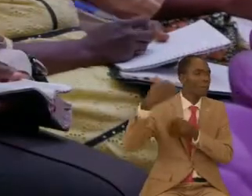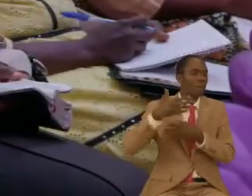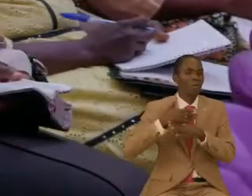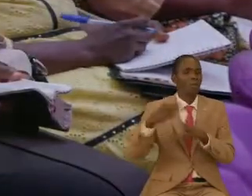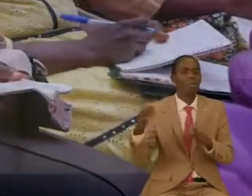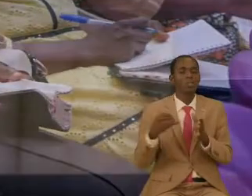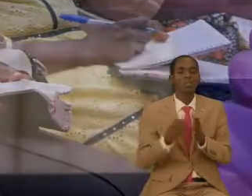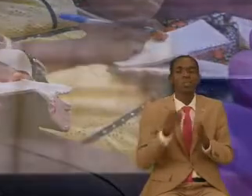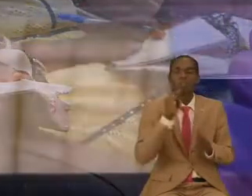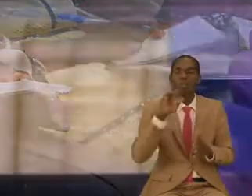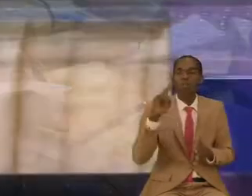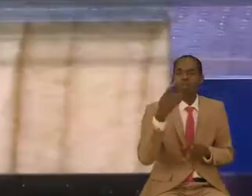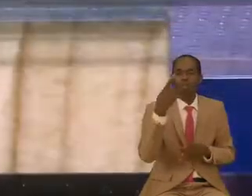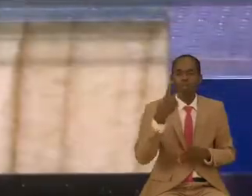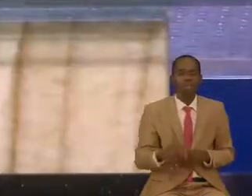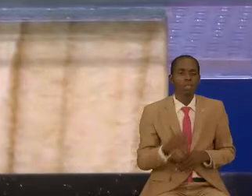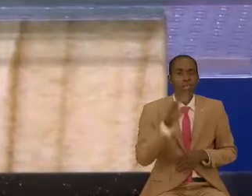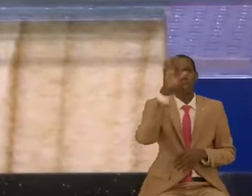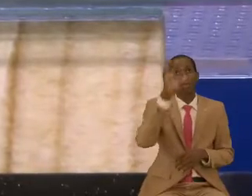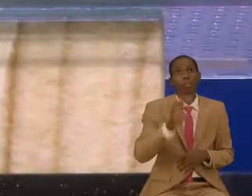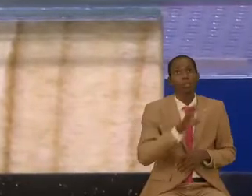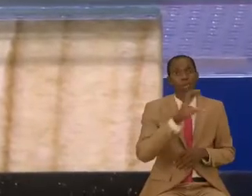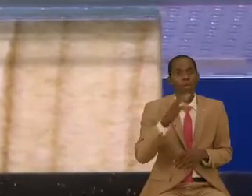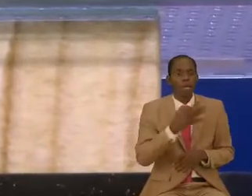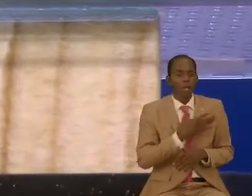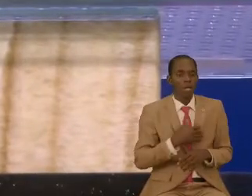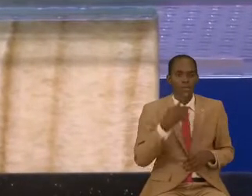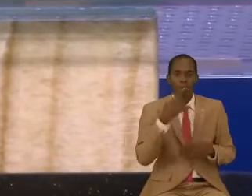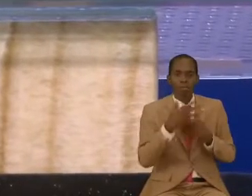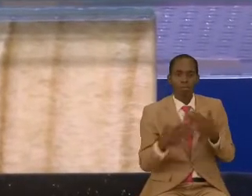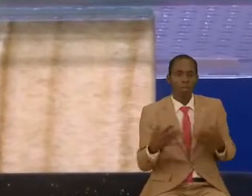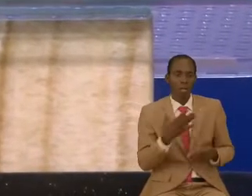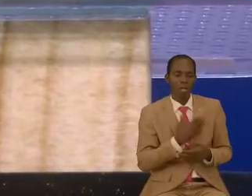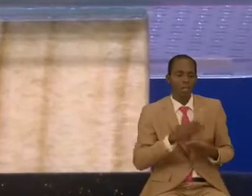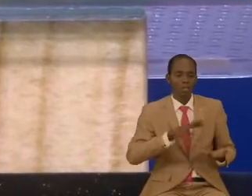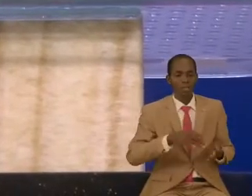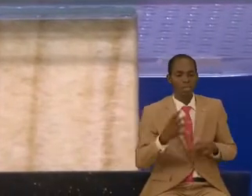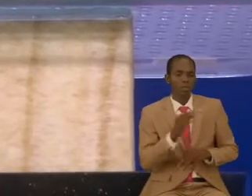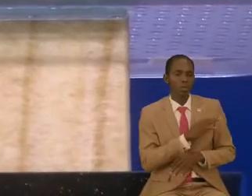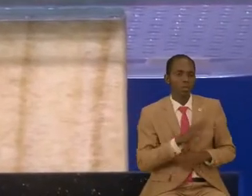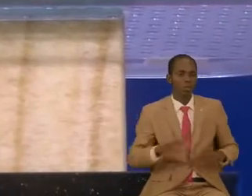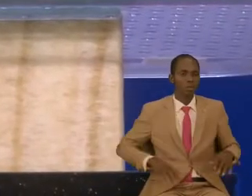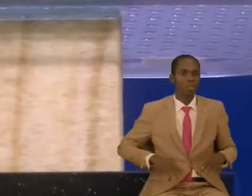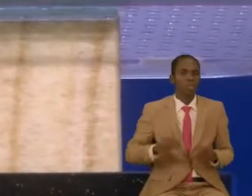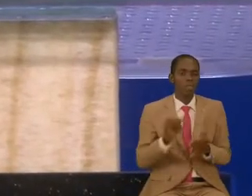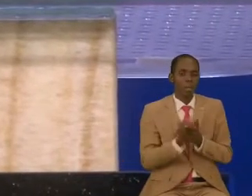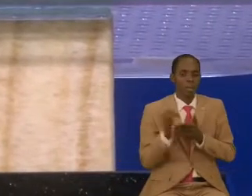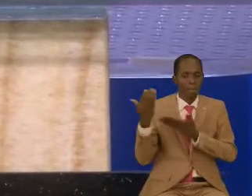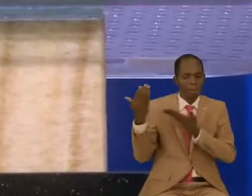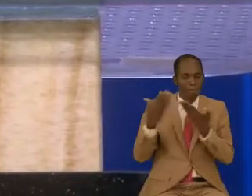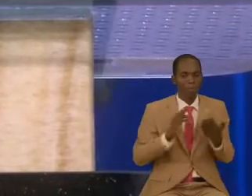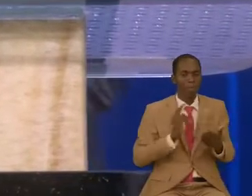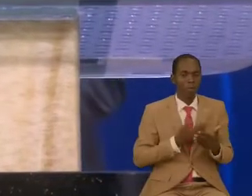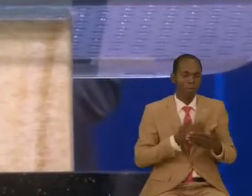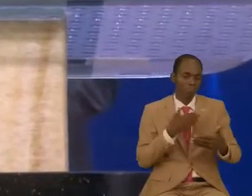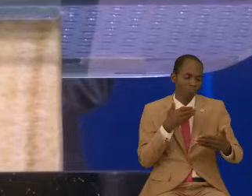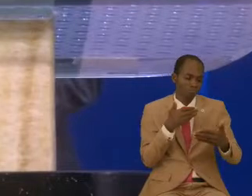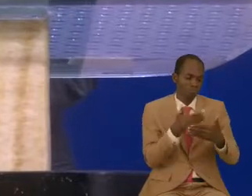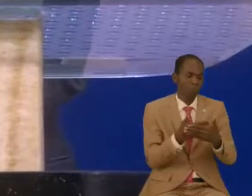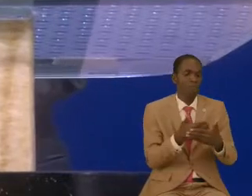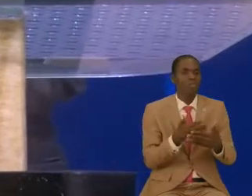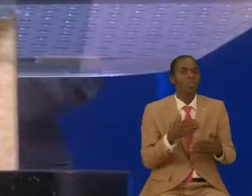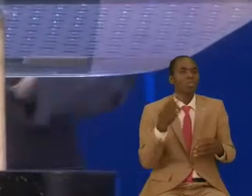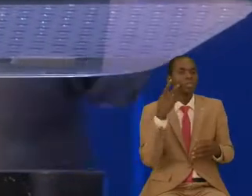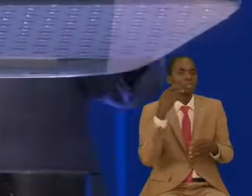the cross and the blood, the death of Christ on the cross, that brings us near. Look at verse